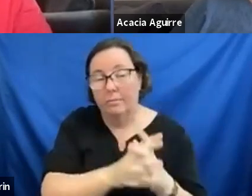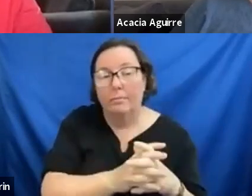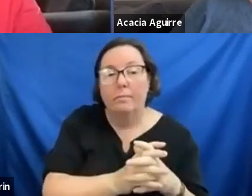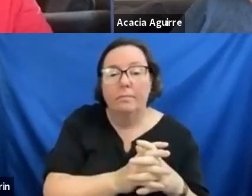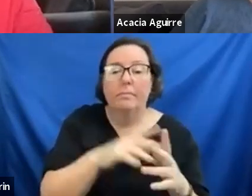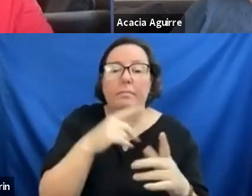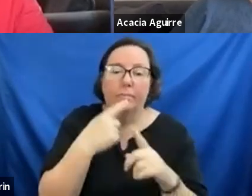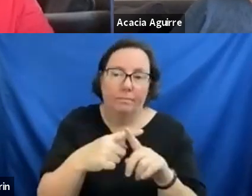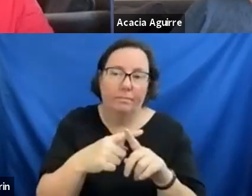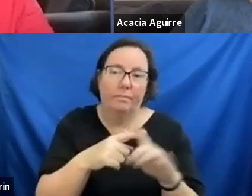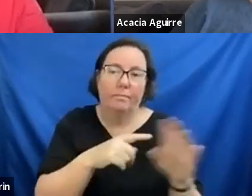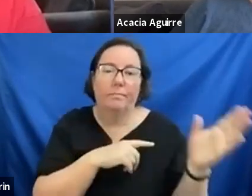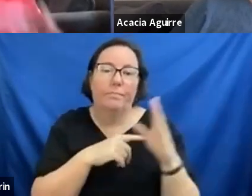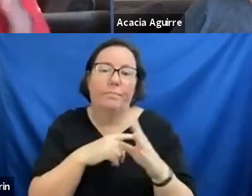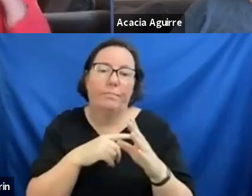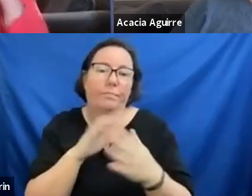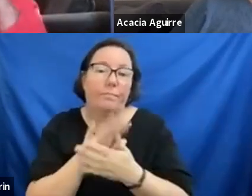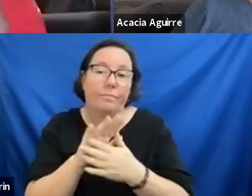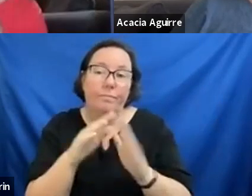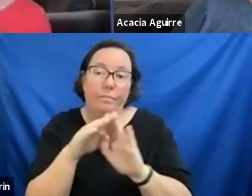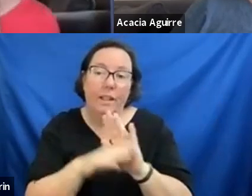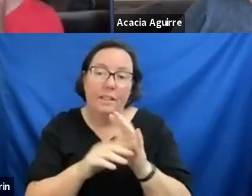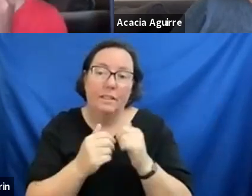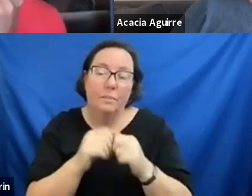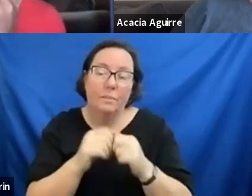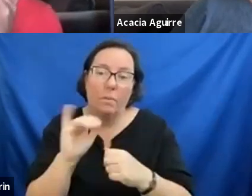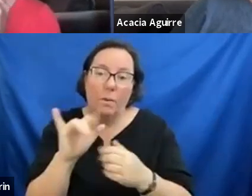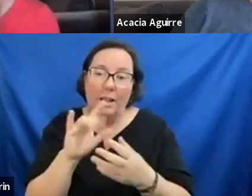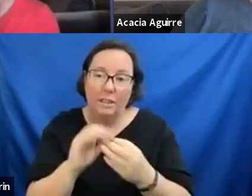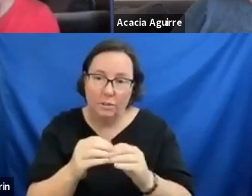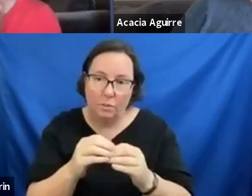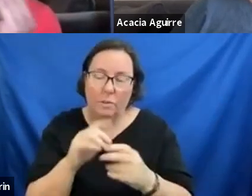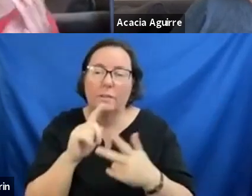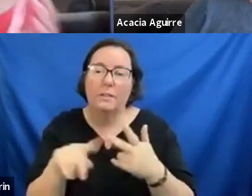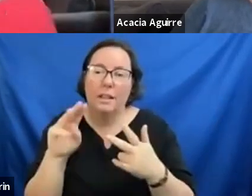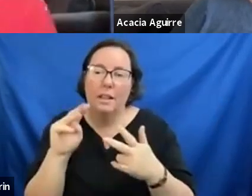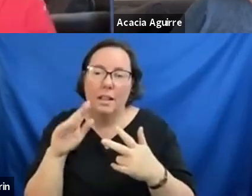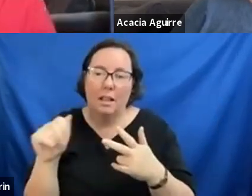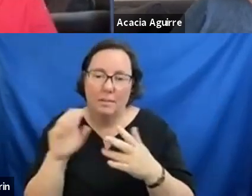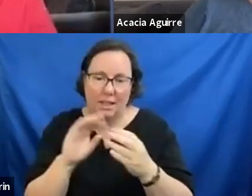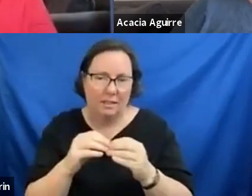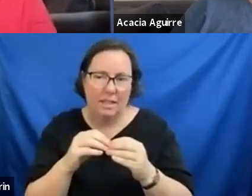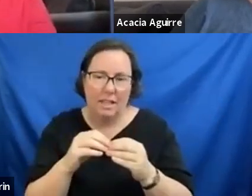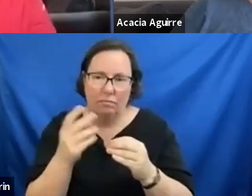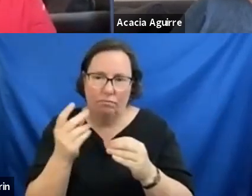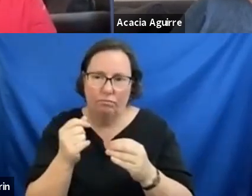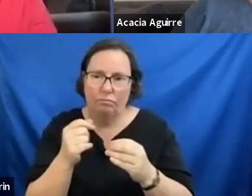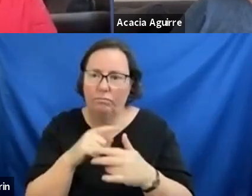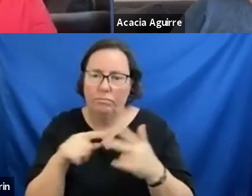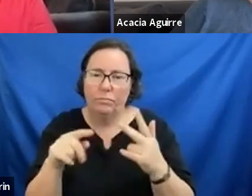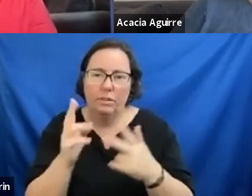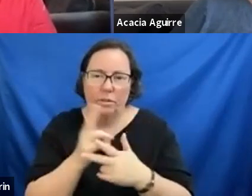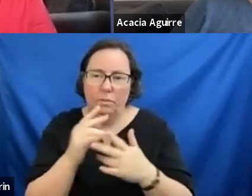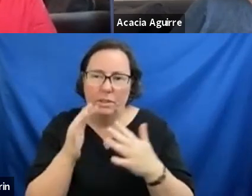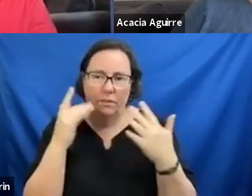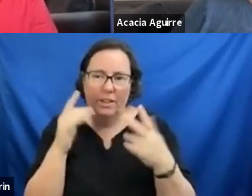along with, I think, the school list with the OI scores and the MCAS data will be most user-friendly